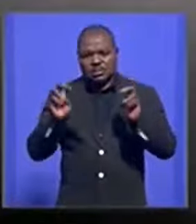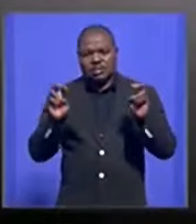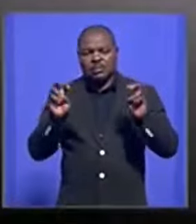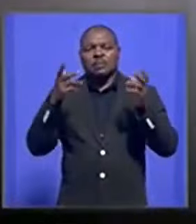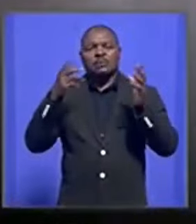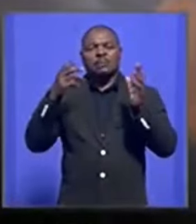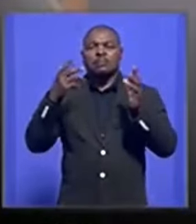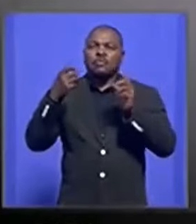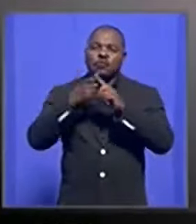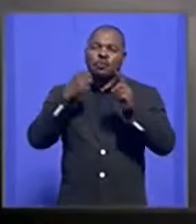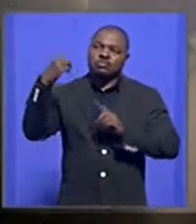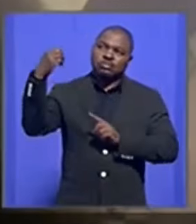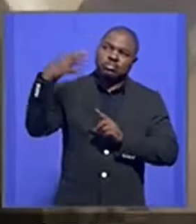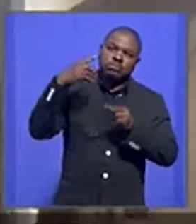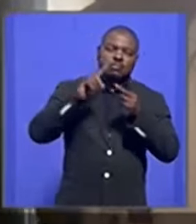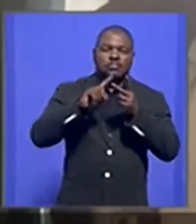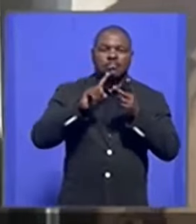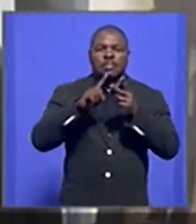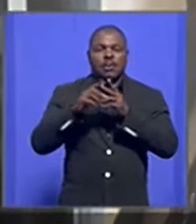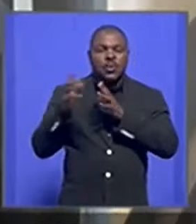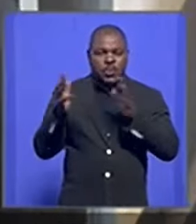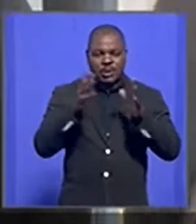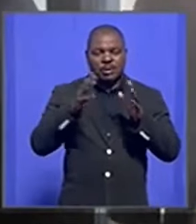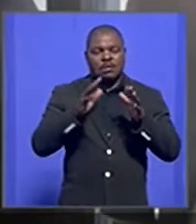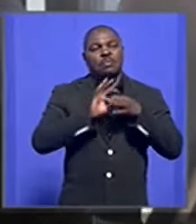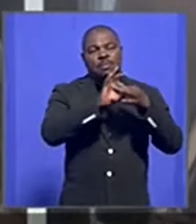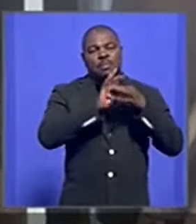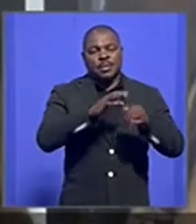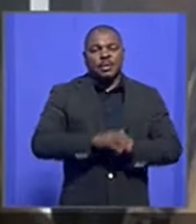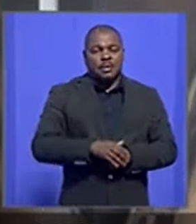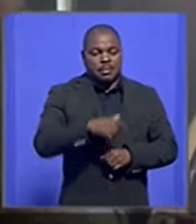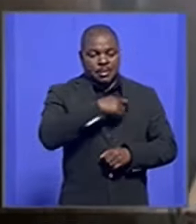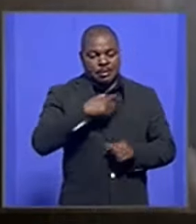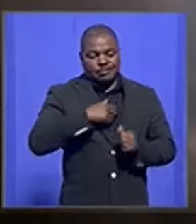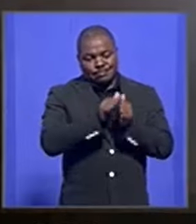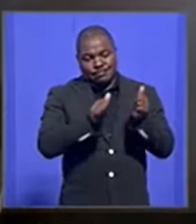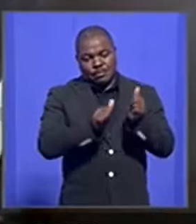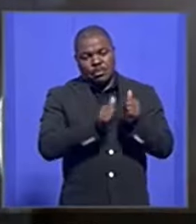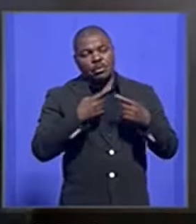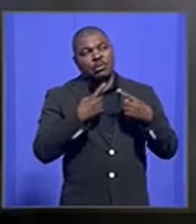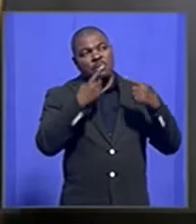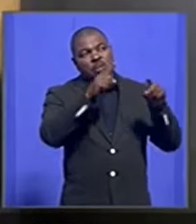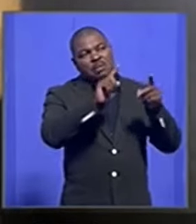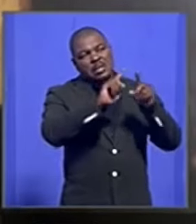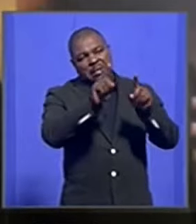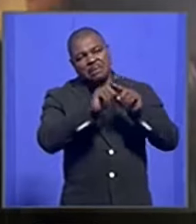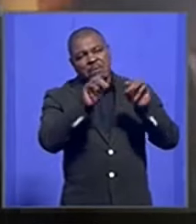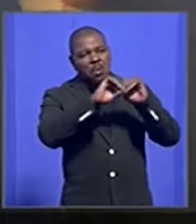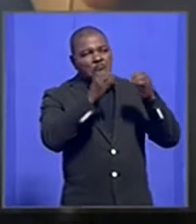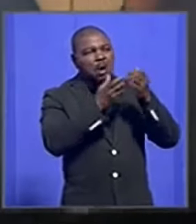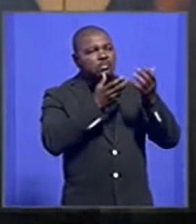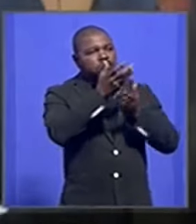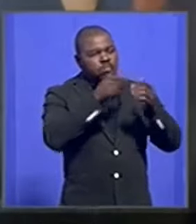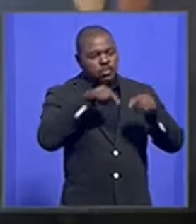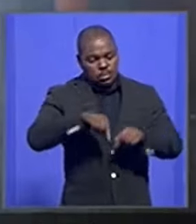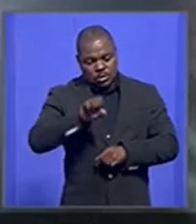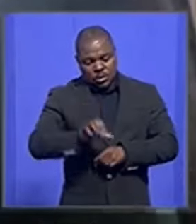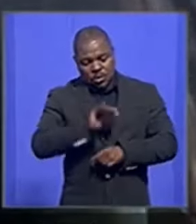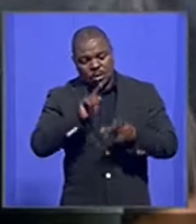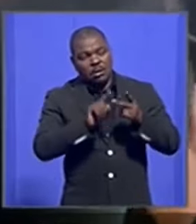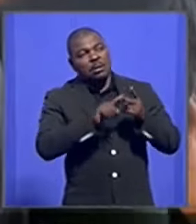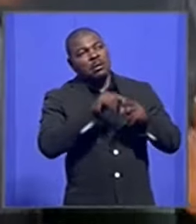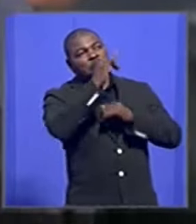ga motlakase gareng ga tse dingwe. Motlatsa moporesidente o tsweletse go rerisana le maphata a farologaneng monogae le kwa